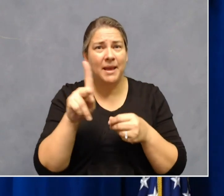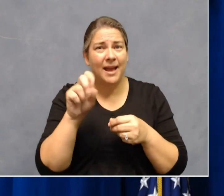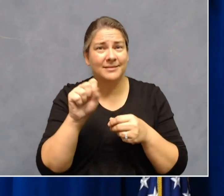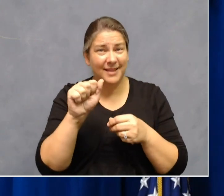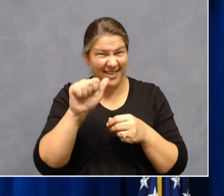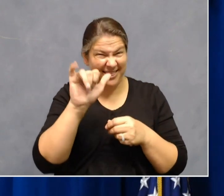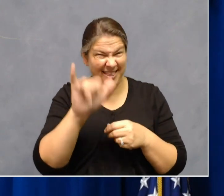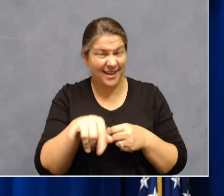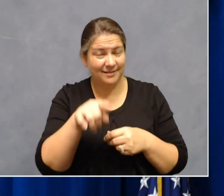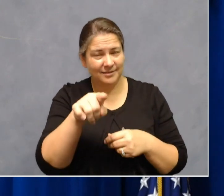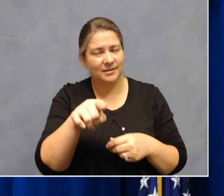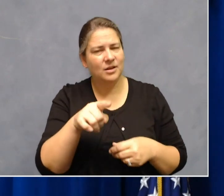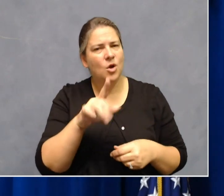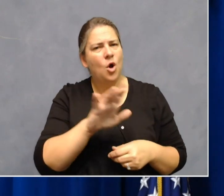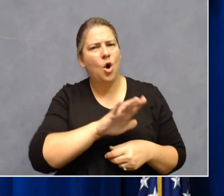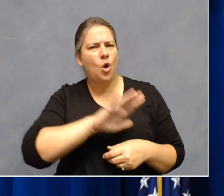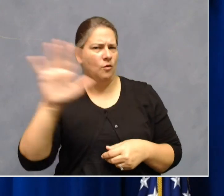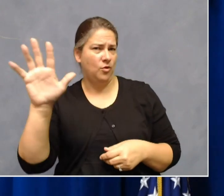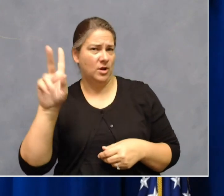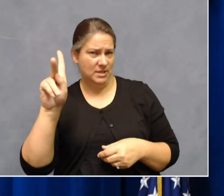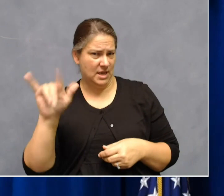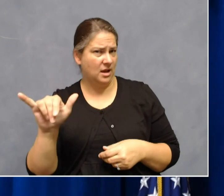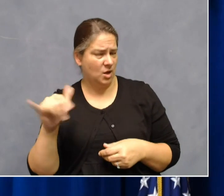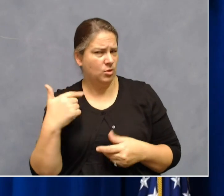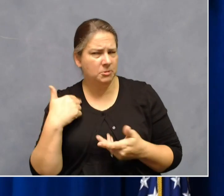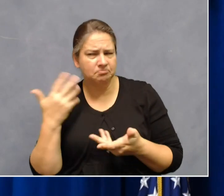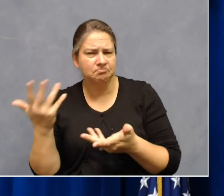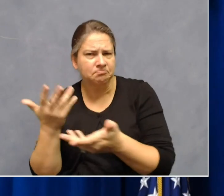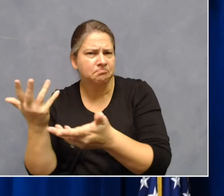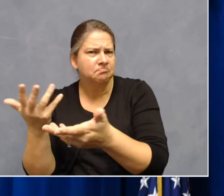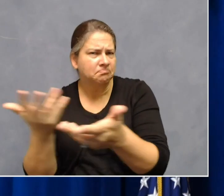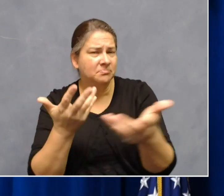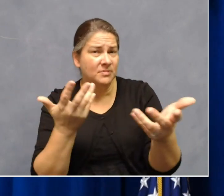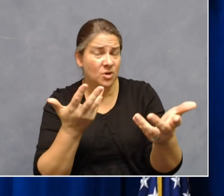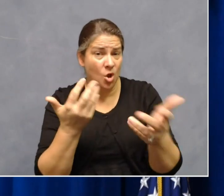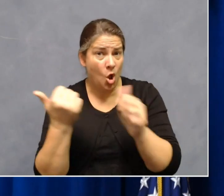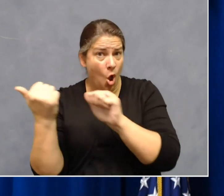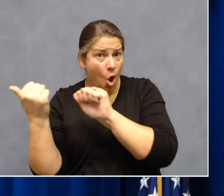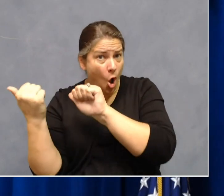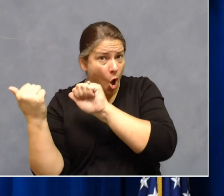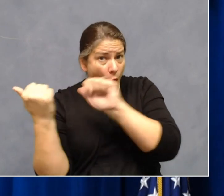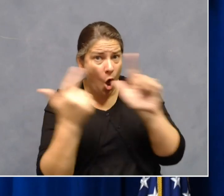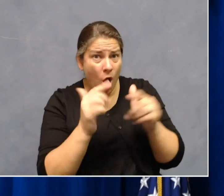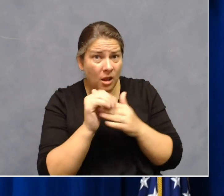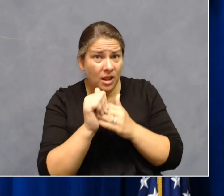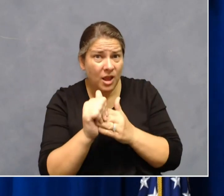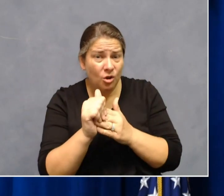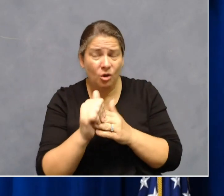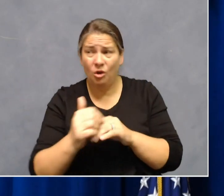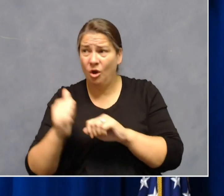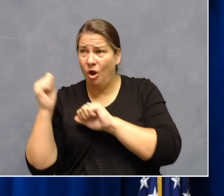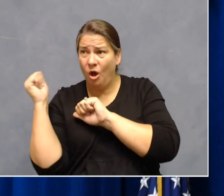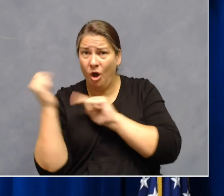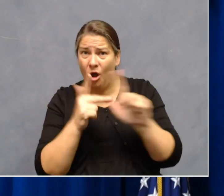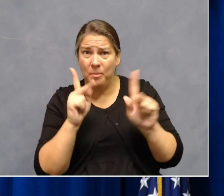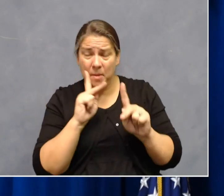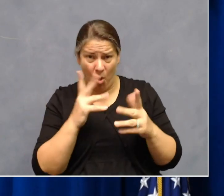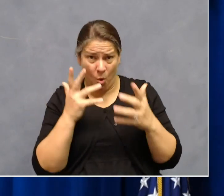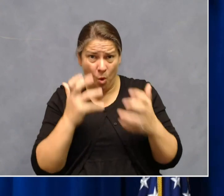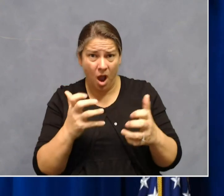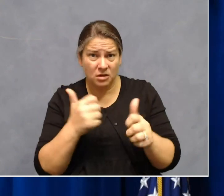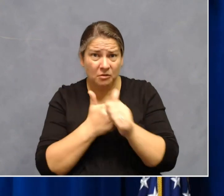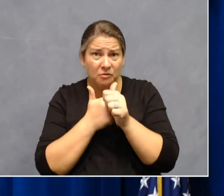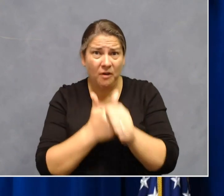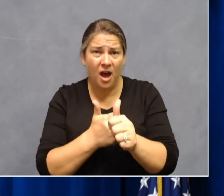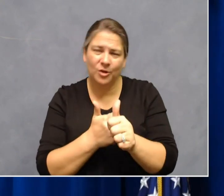leaders or our state leaders or individuals out there who want to do the right thing results in some fine or some punishment. It's